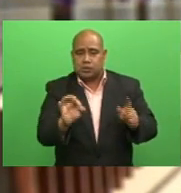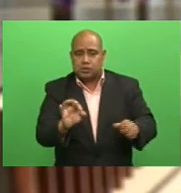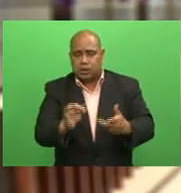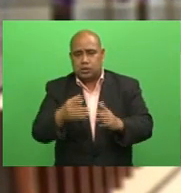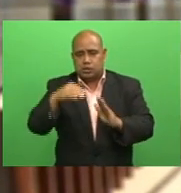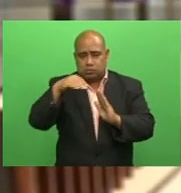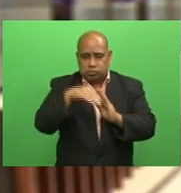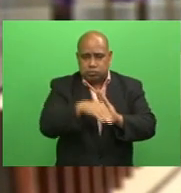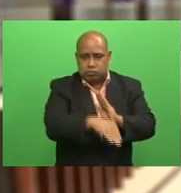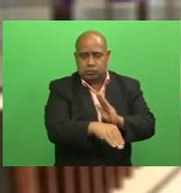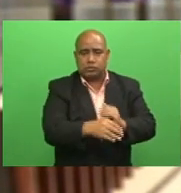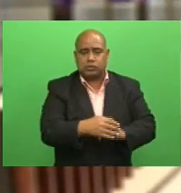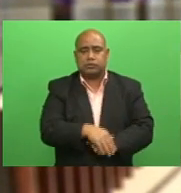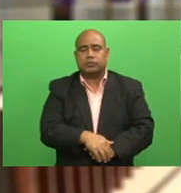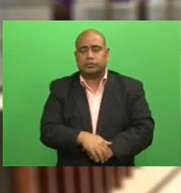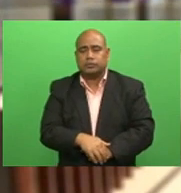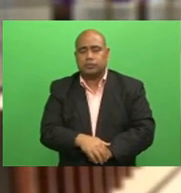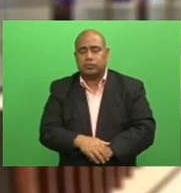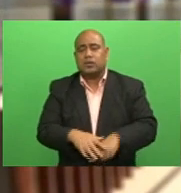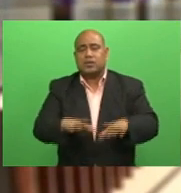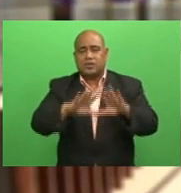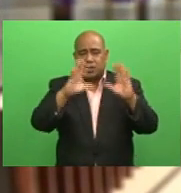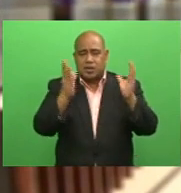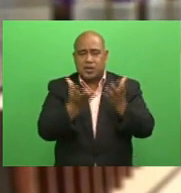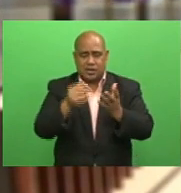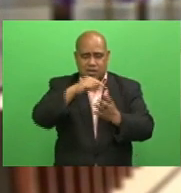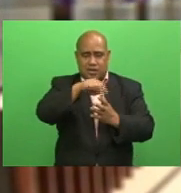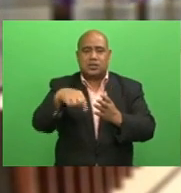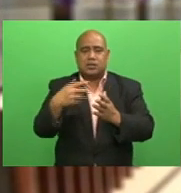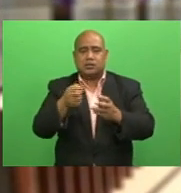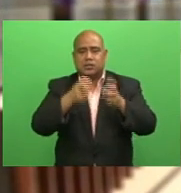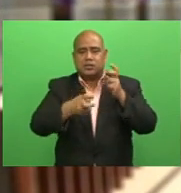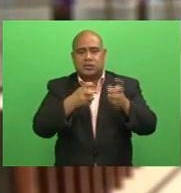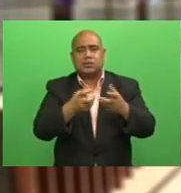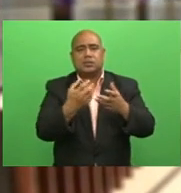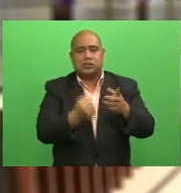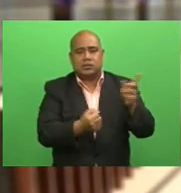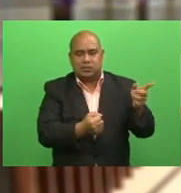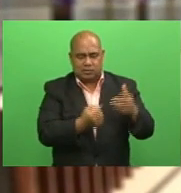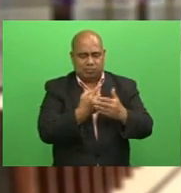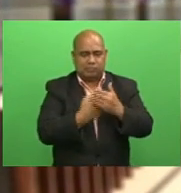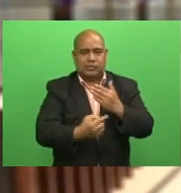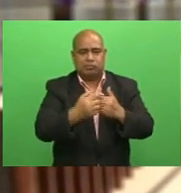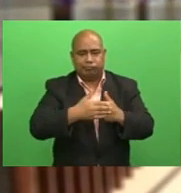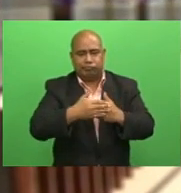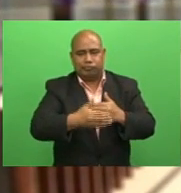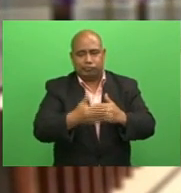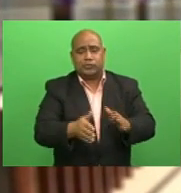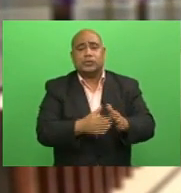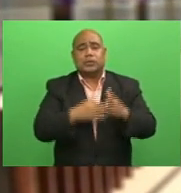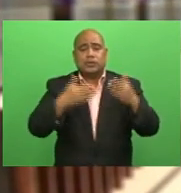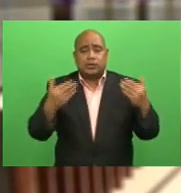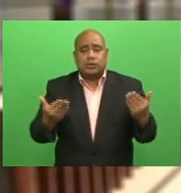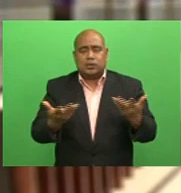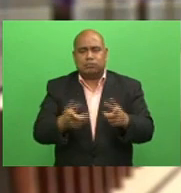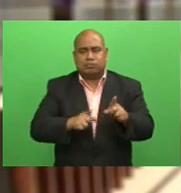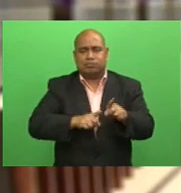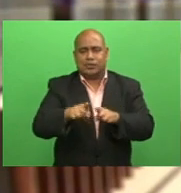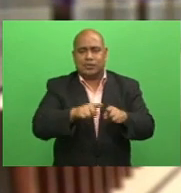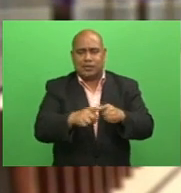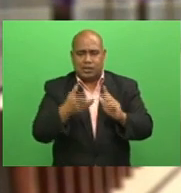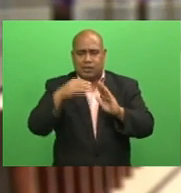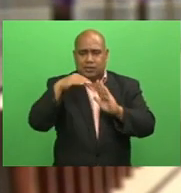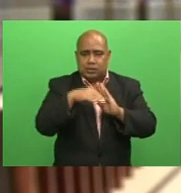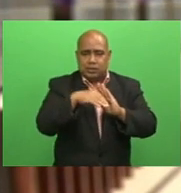during the global financial crisis of the late 2000s. It was the largest quarterly fall since the 2.4% decline